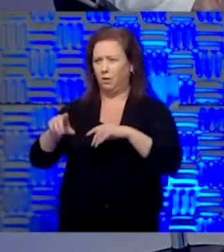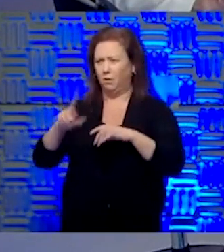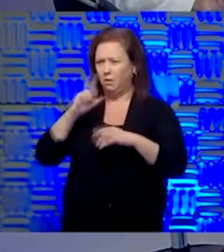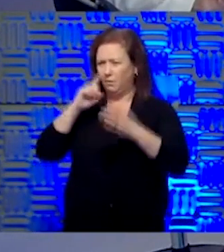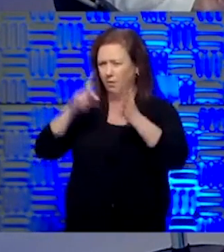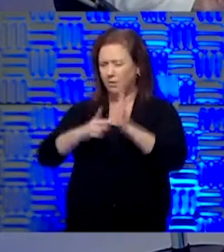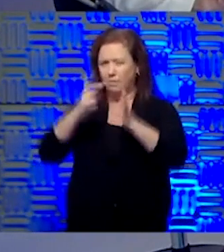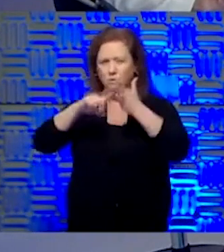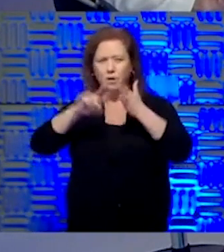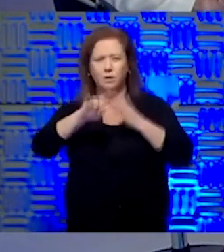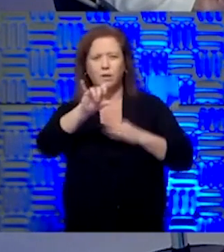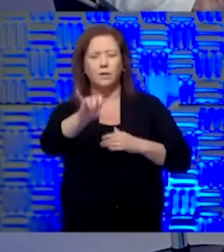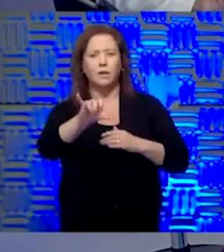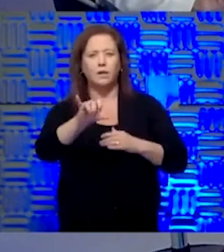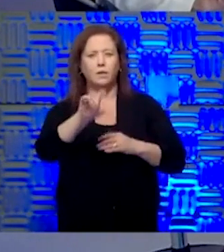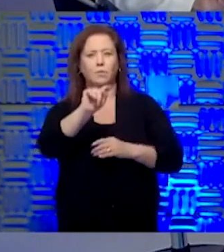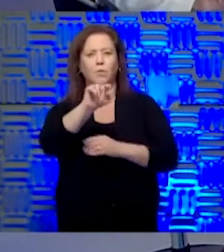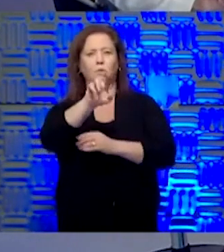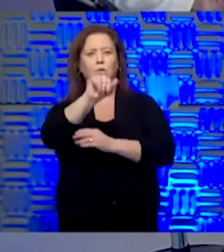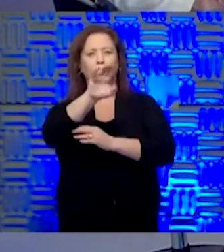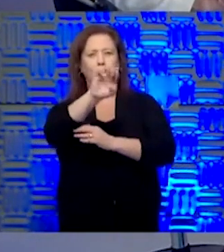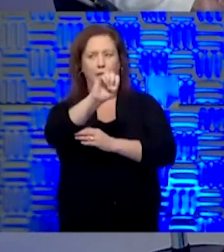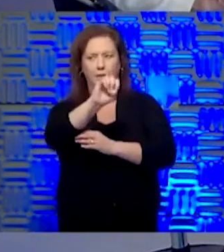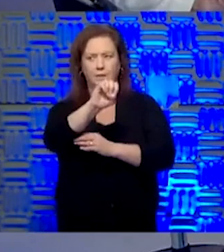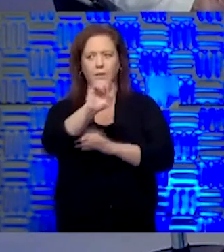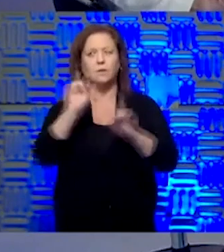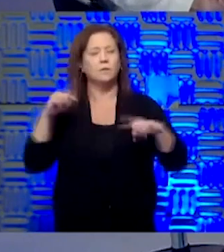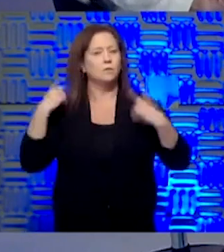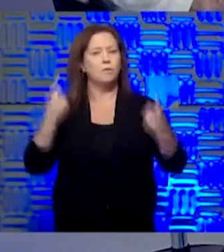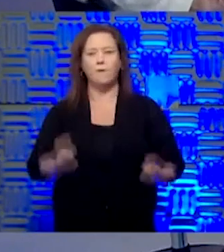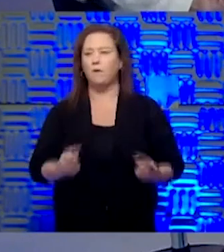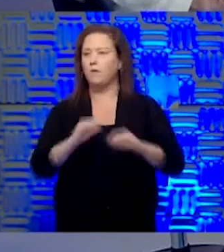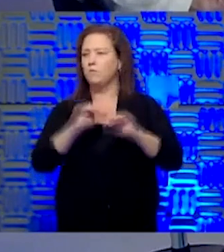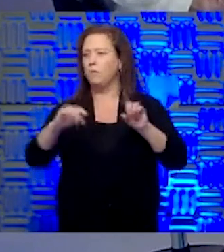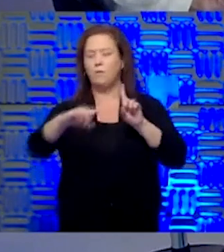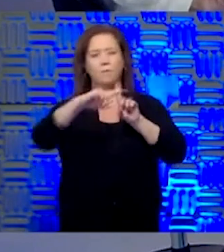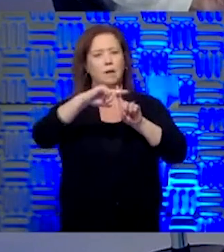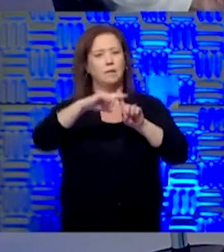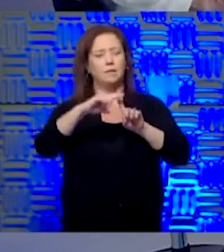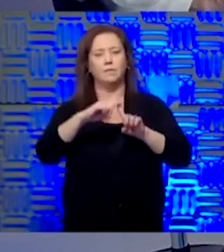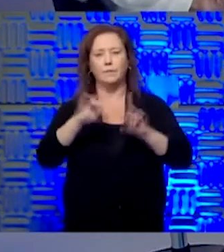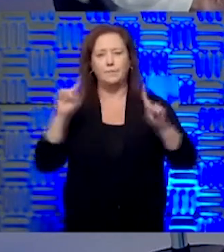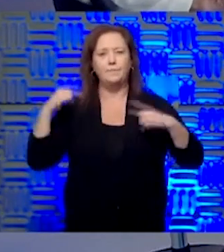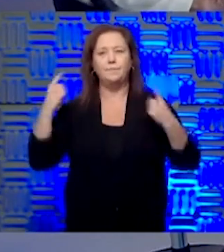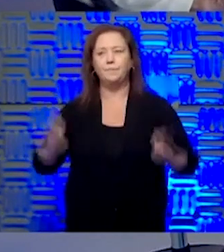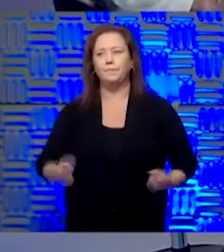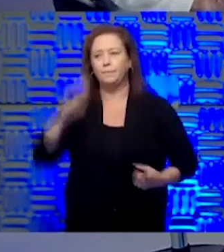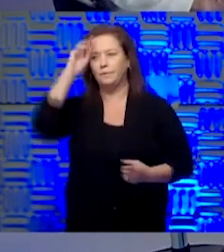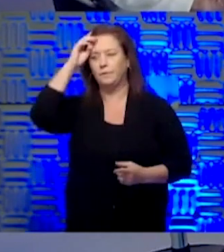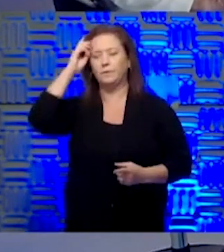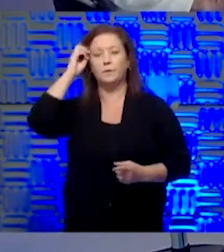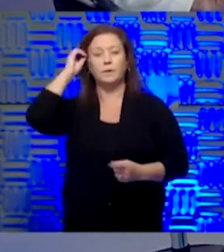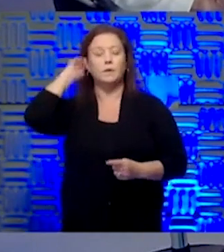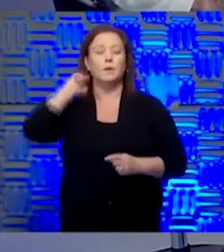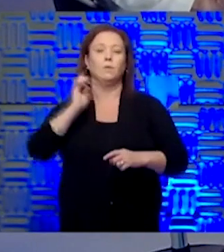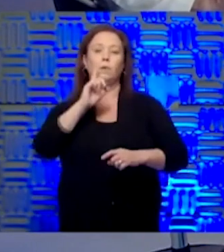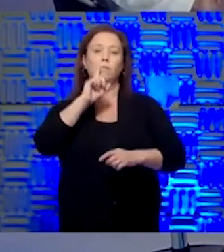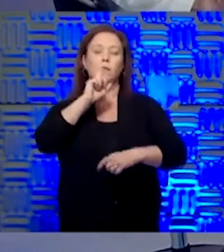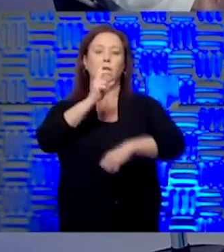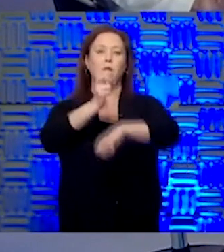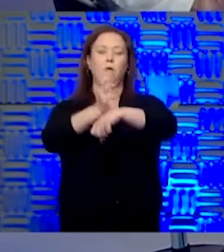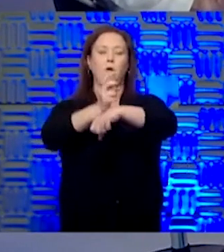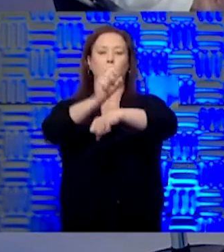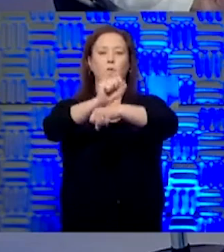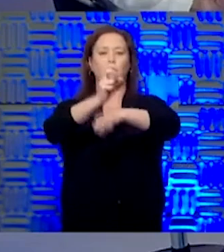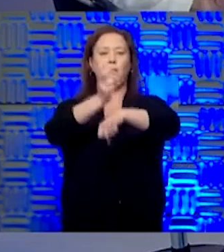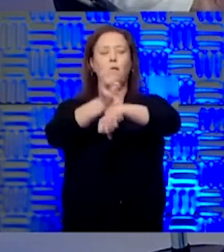where we were a little worried, but I think we did the tracer tracing and it was all so far safe. No positives as far as that goes. Yeah. So we really, really work hard at that.